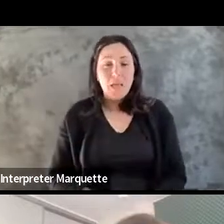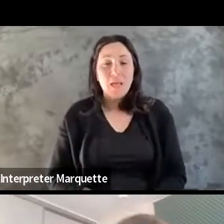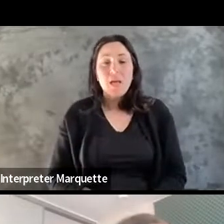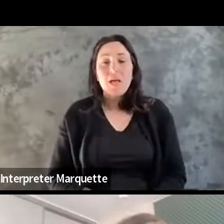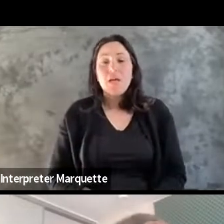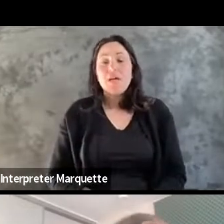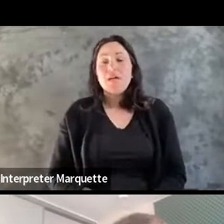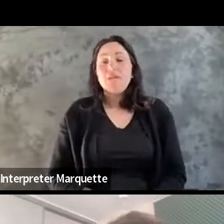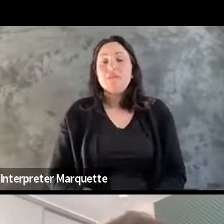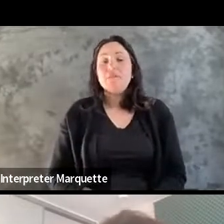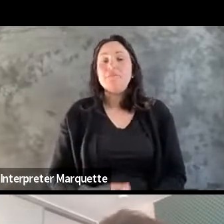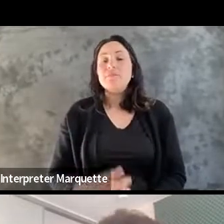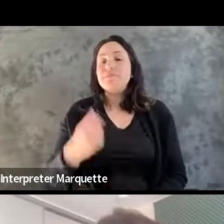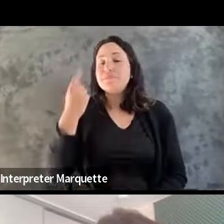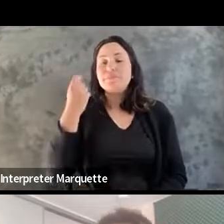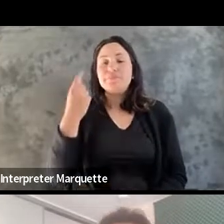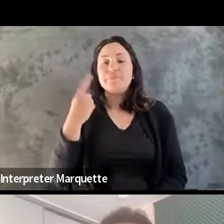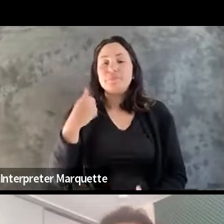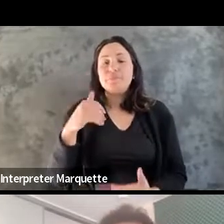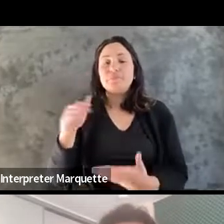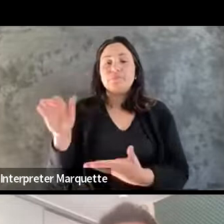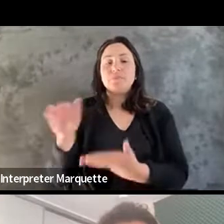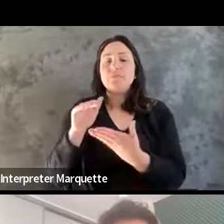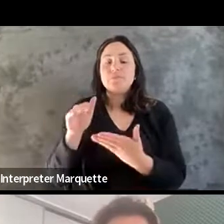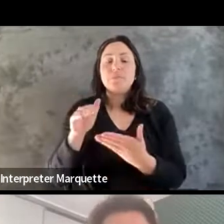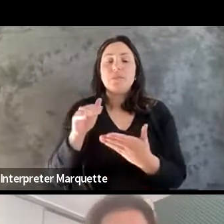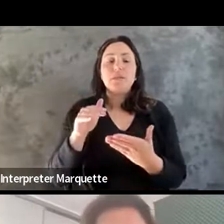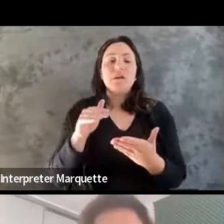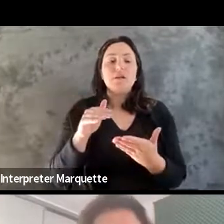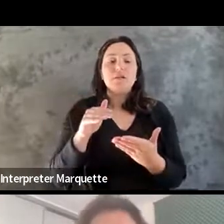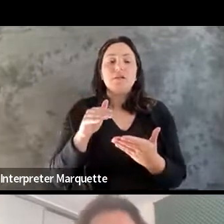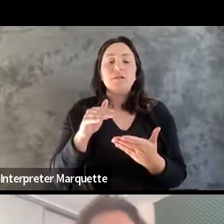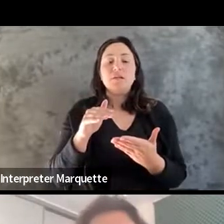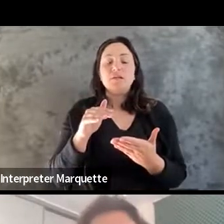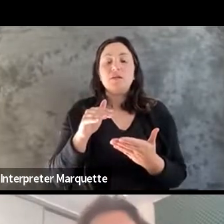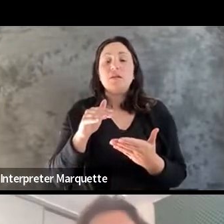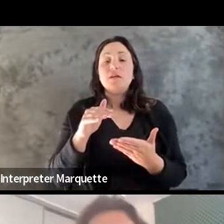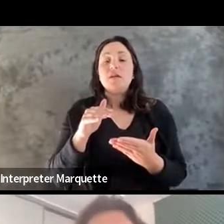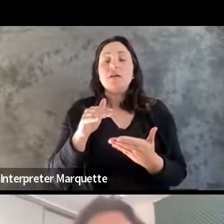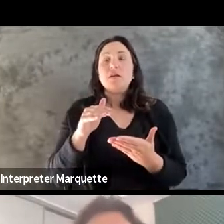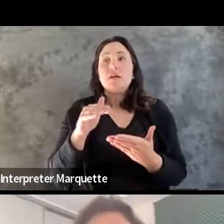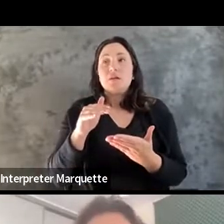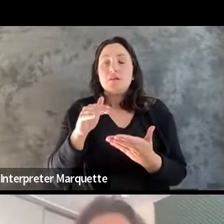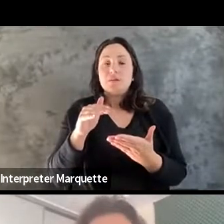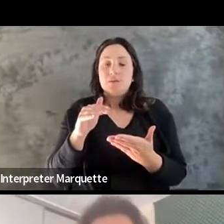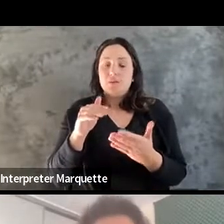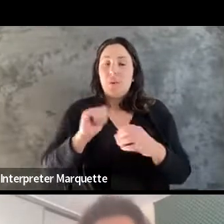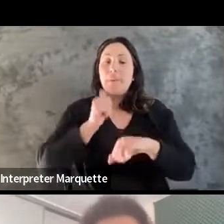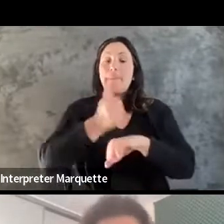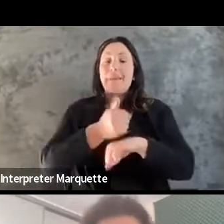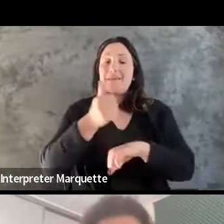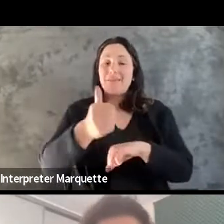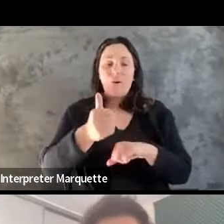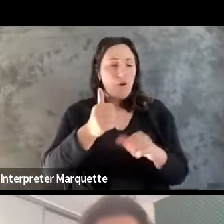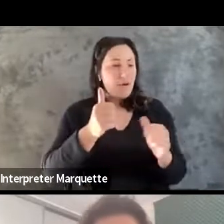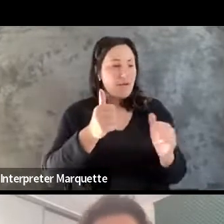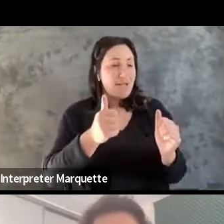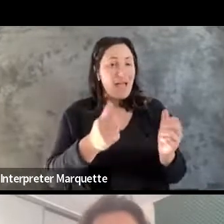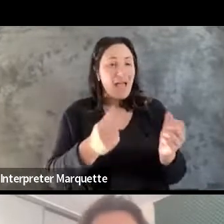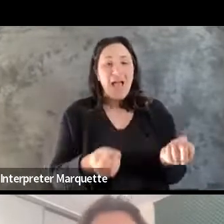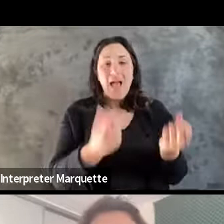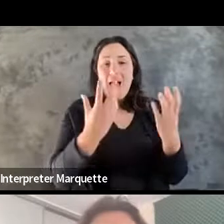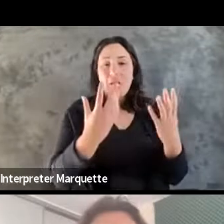we don't just get a dollar amount per student. We get a prorated amount based on the average